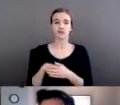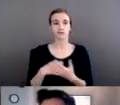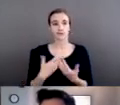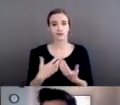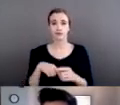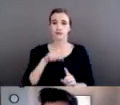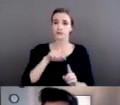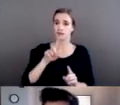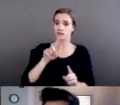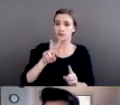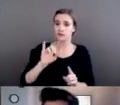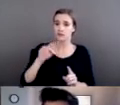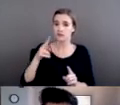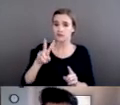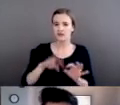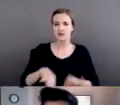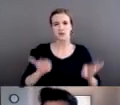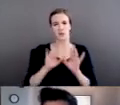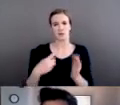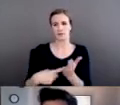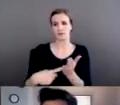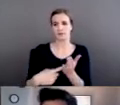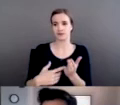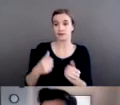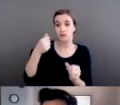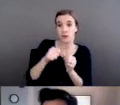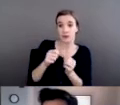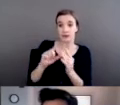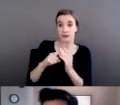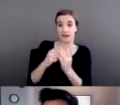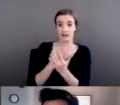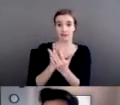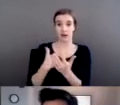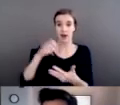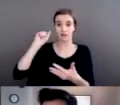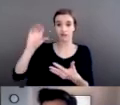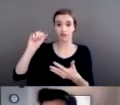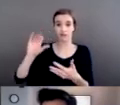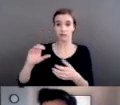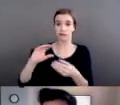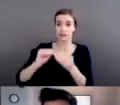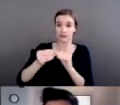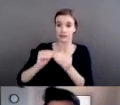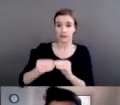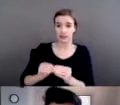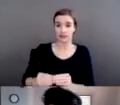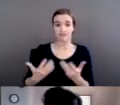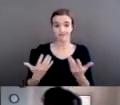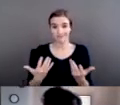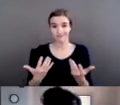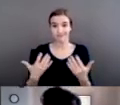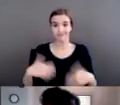given the statistics that I talked about earlier, chances are there's somebody within your community, within